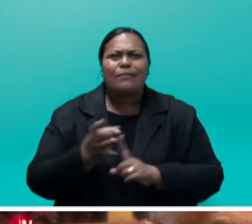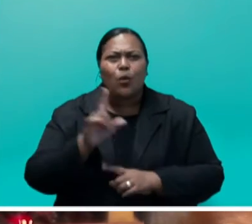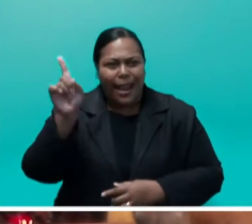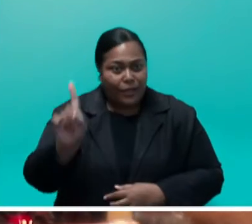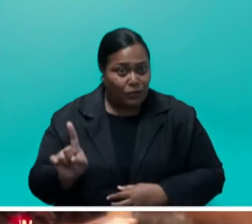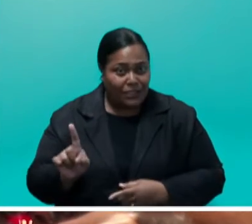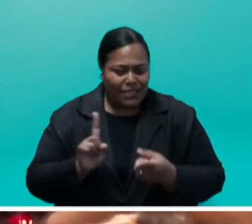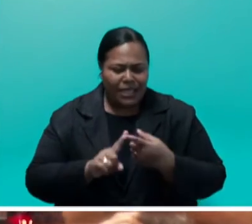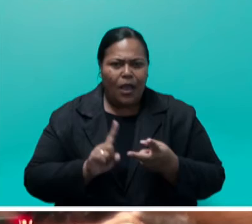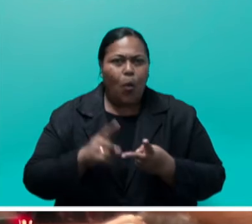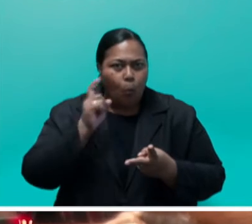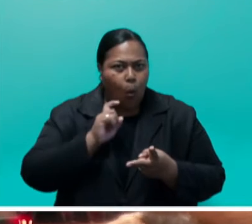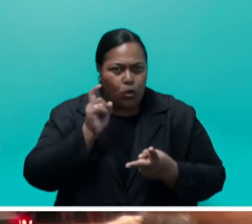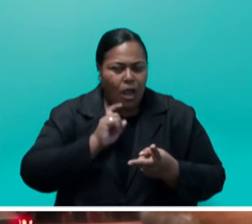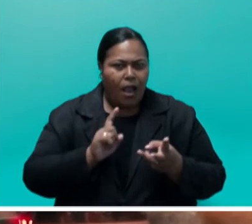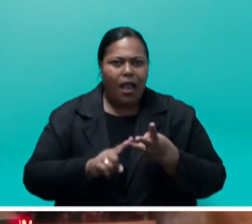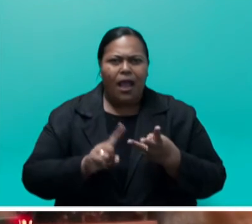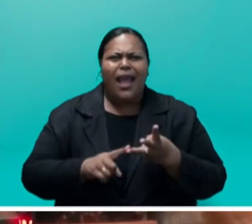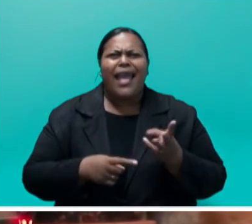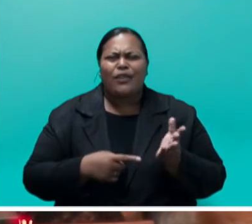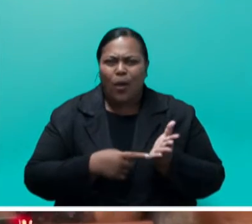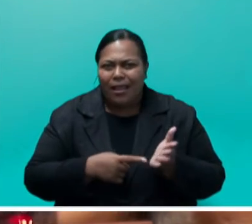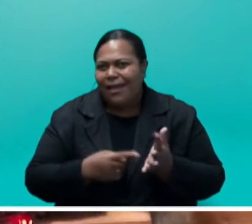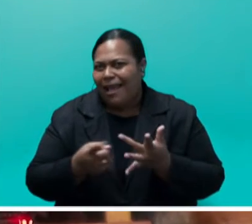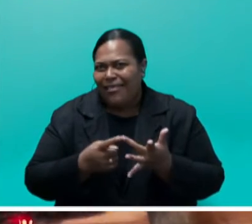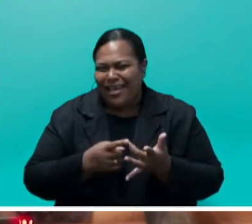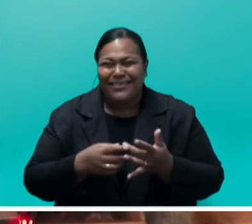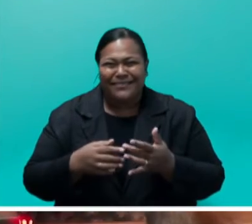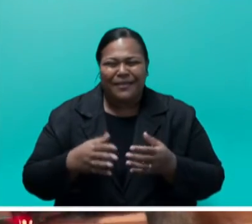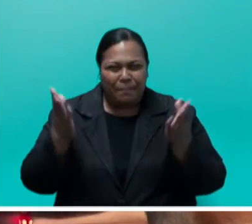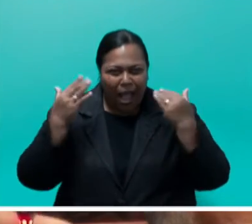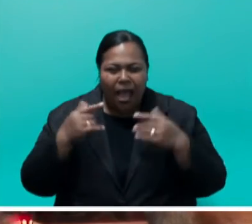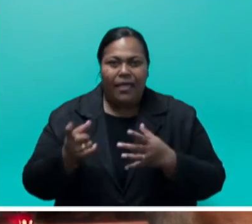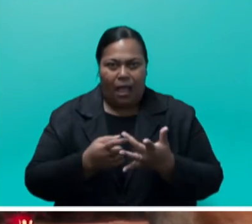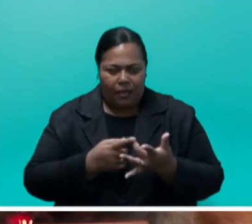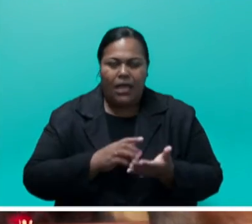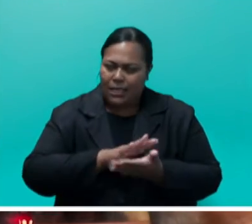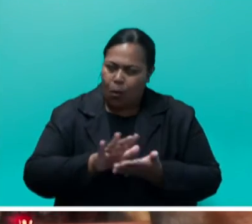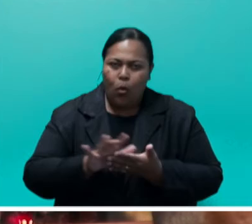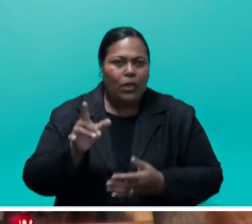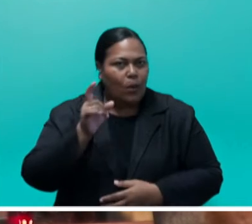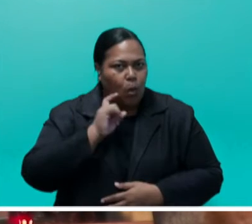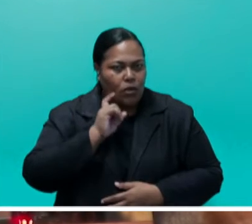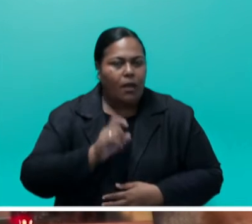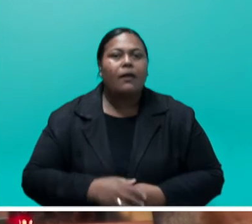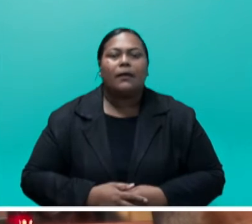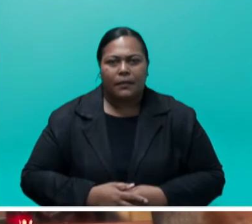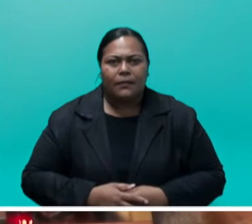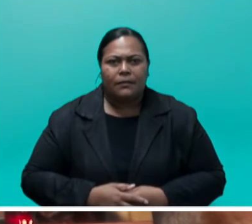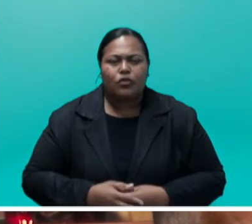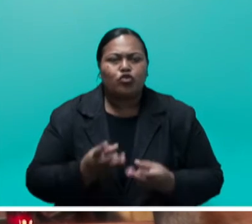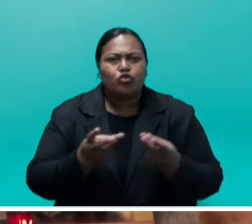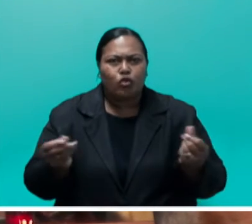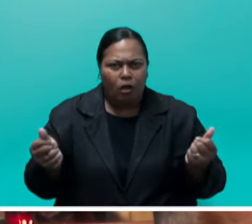water, and sanitation, in collaboration with other sectors. Addressing structural constraints